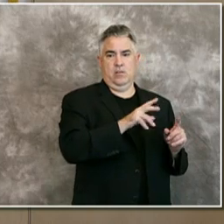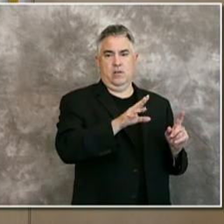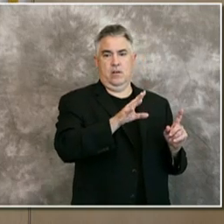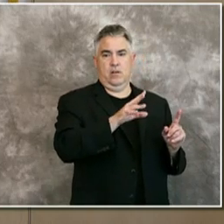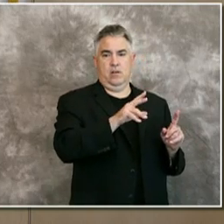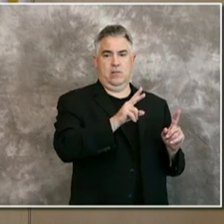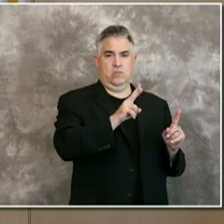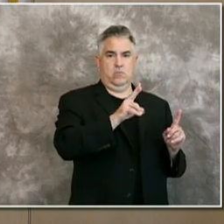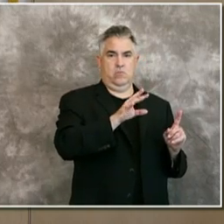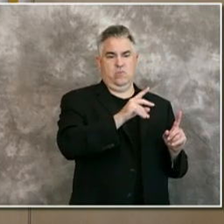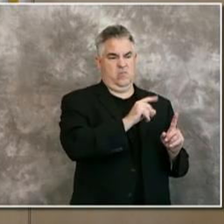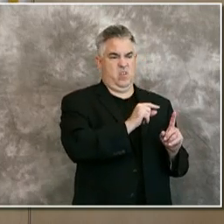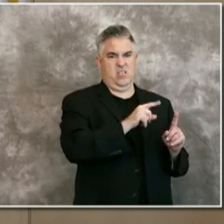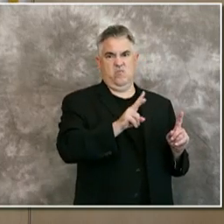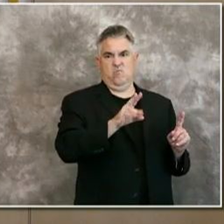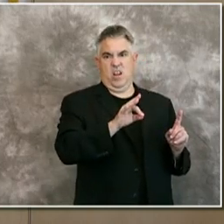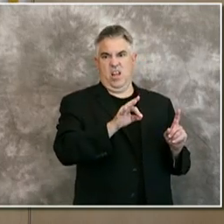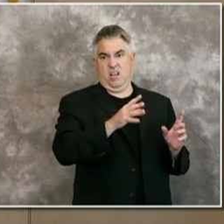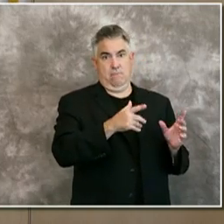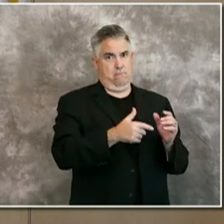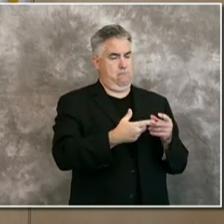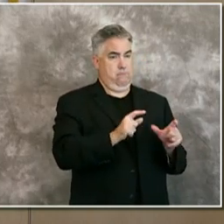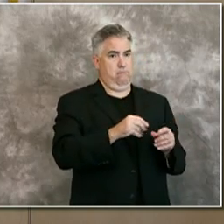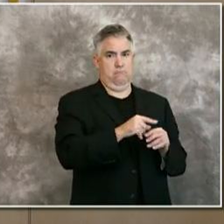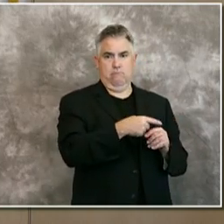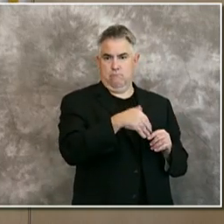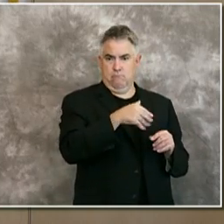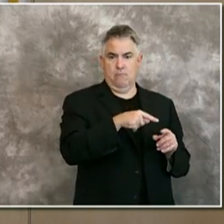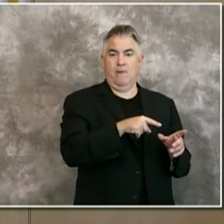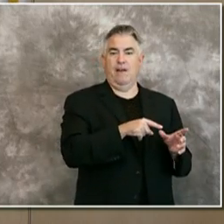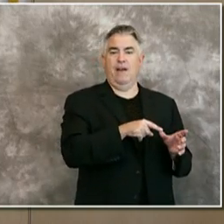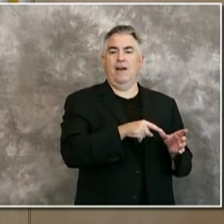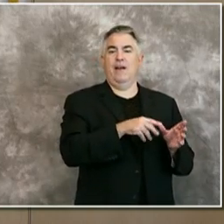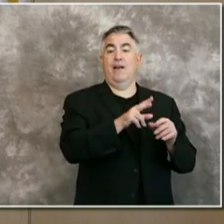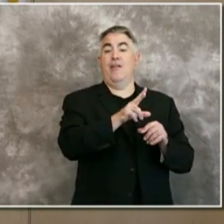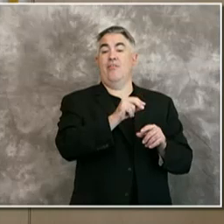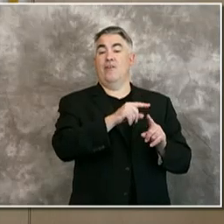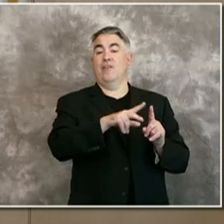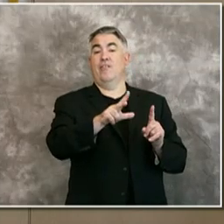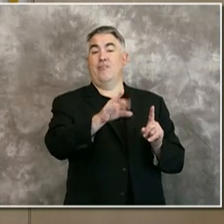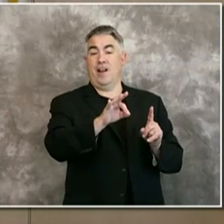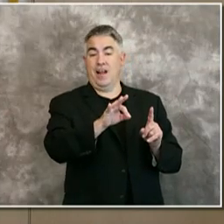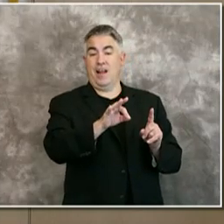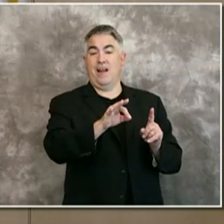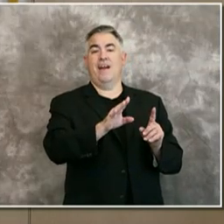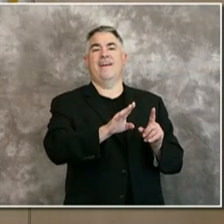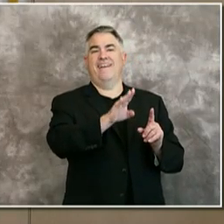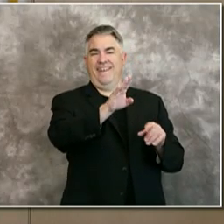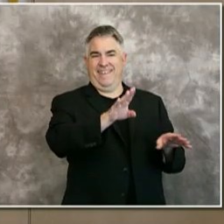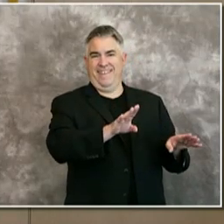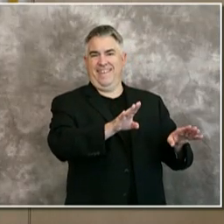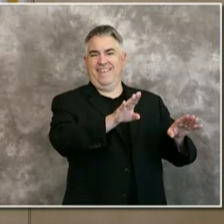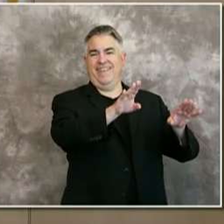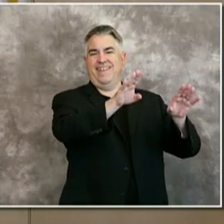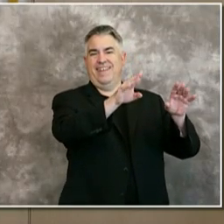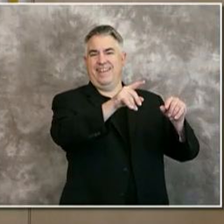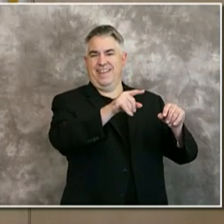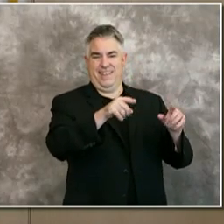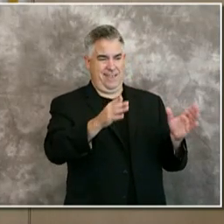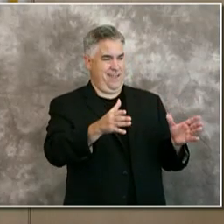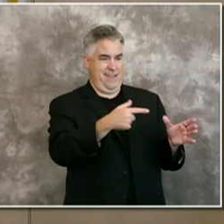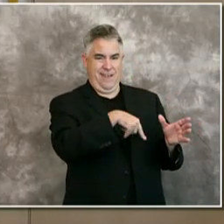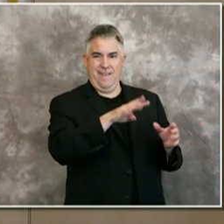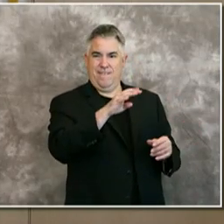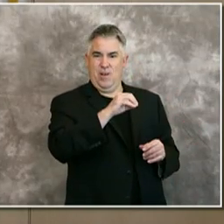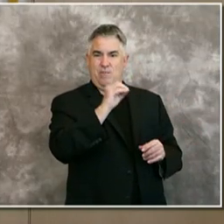group, and then more in the 20, or rather 30 to 39. That's where the 48% of our